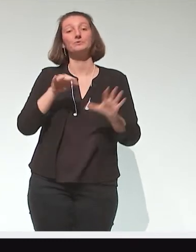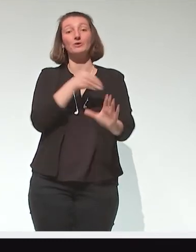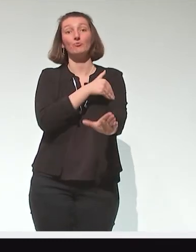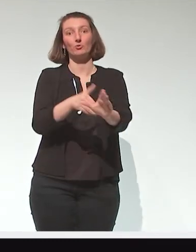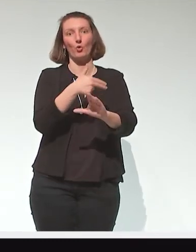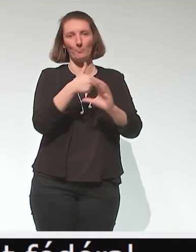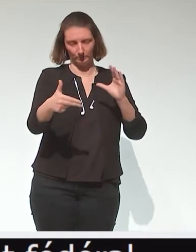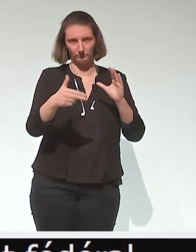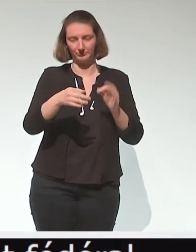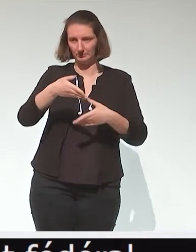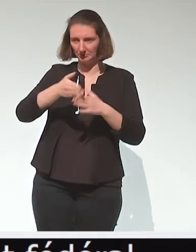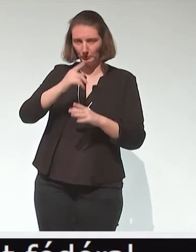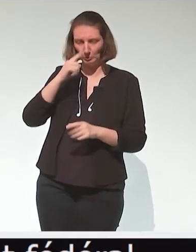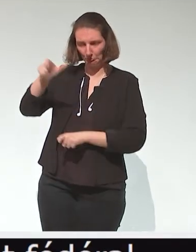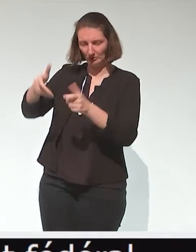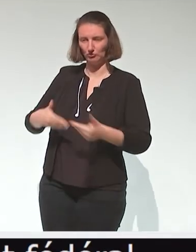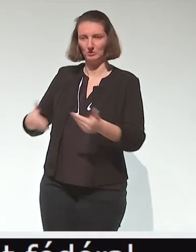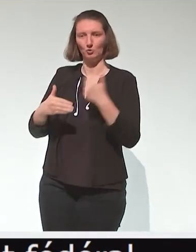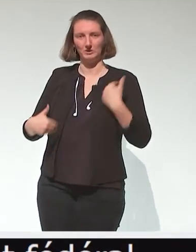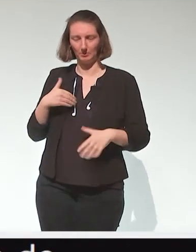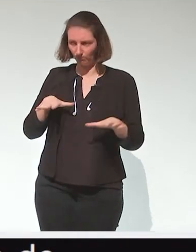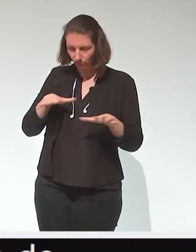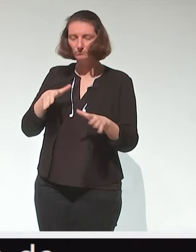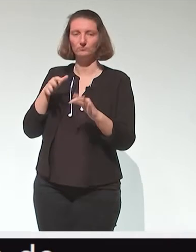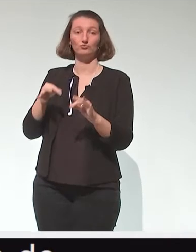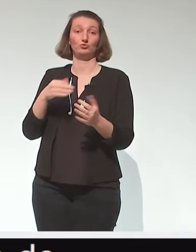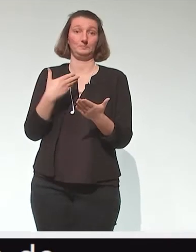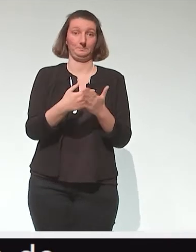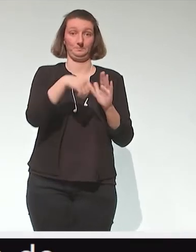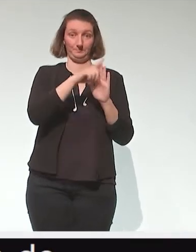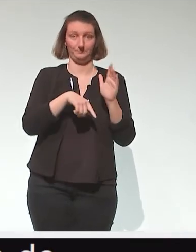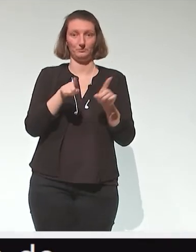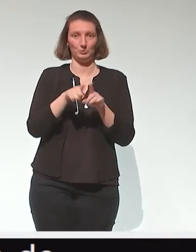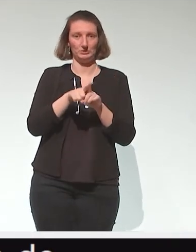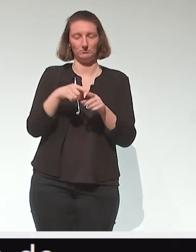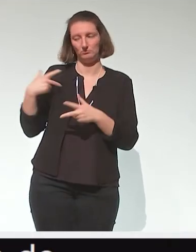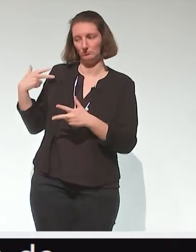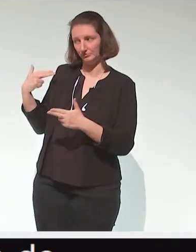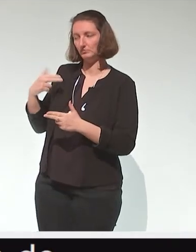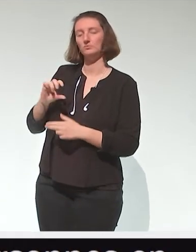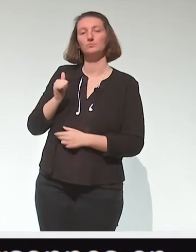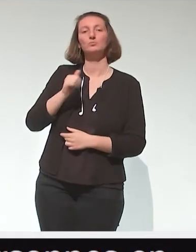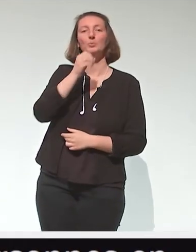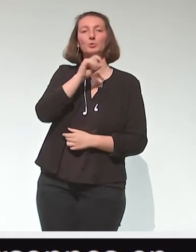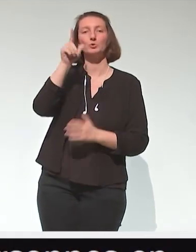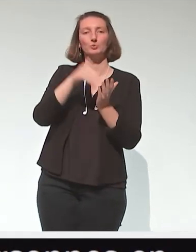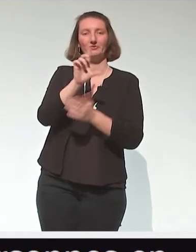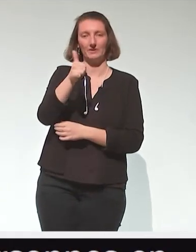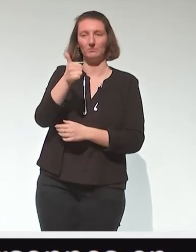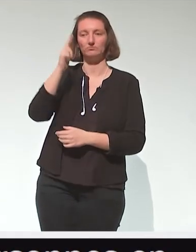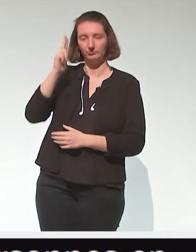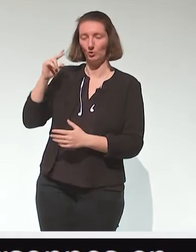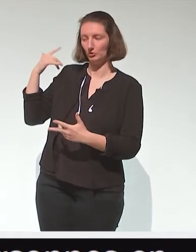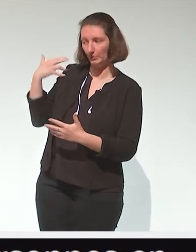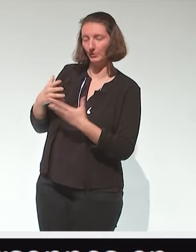has increased the budget by has planned on 20 million